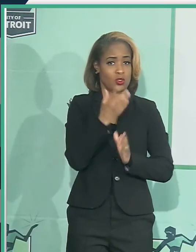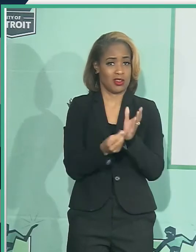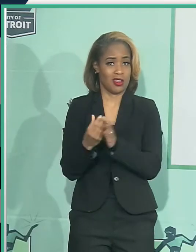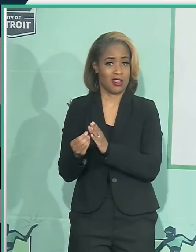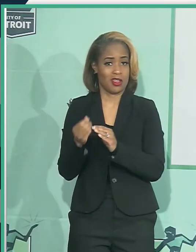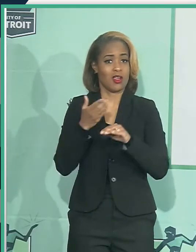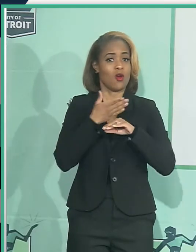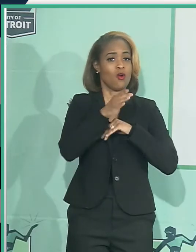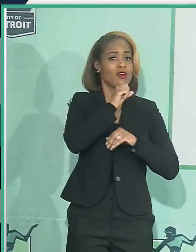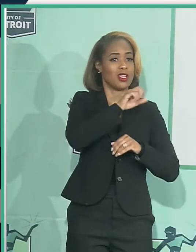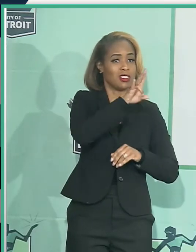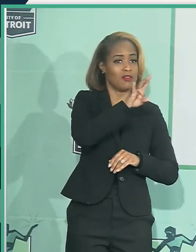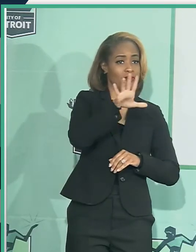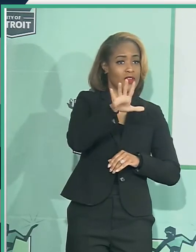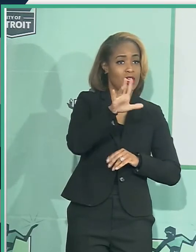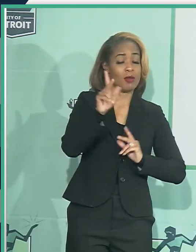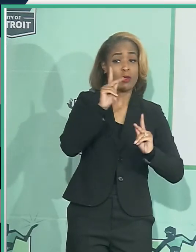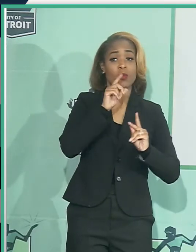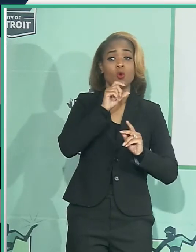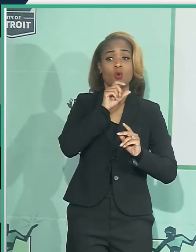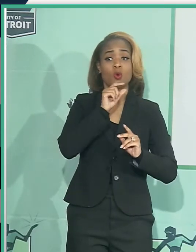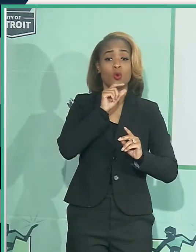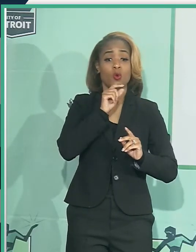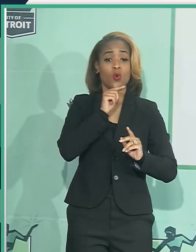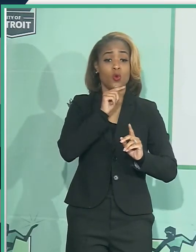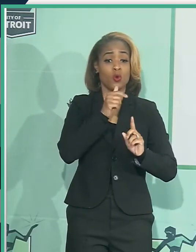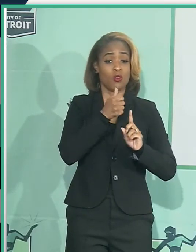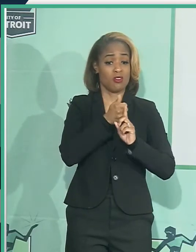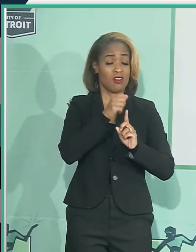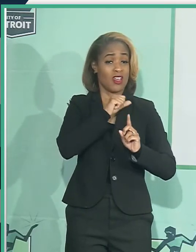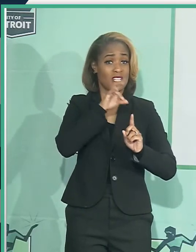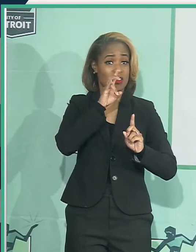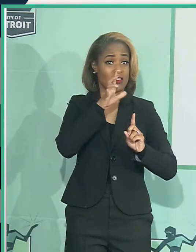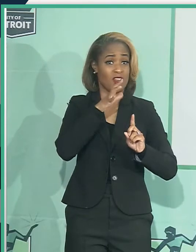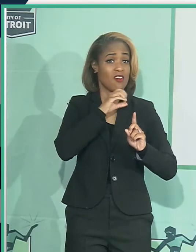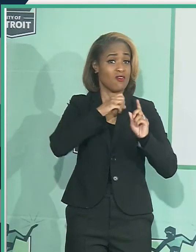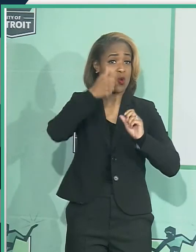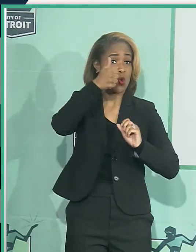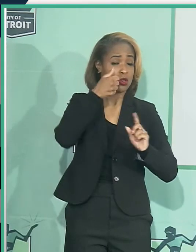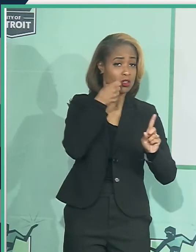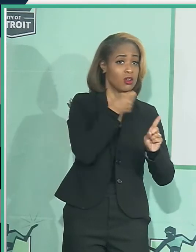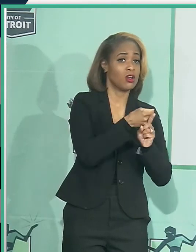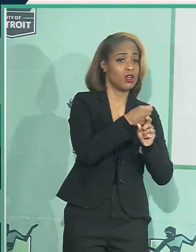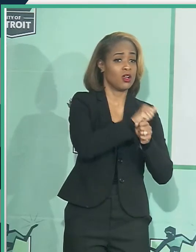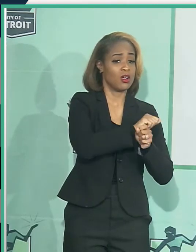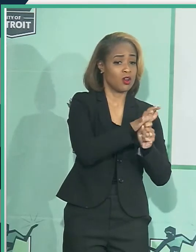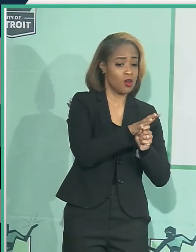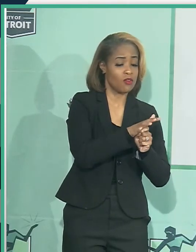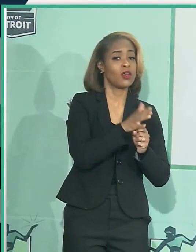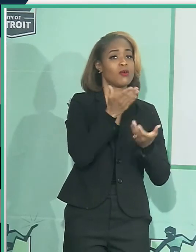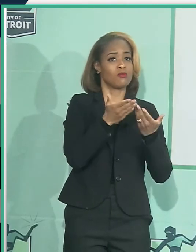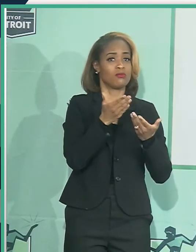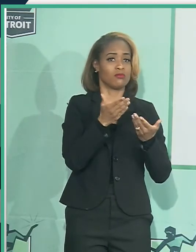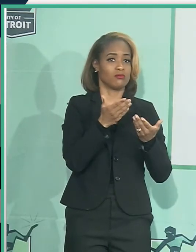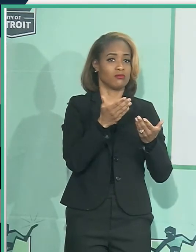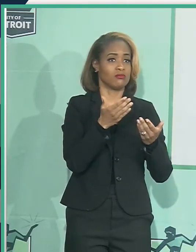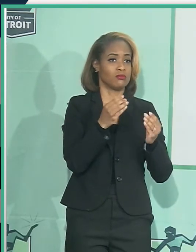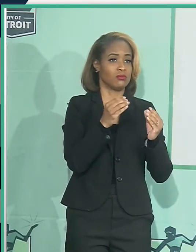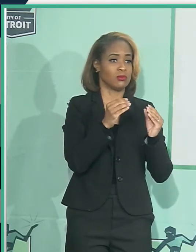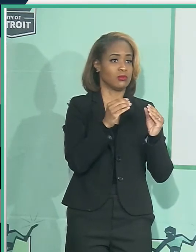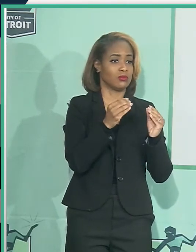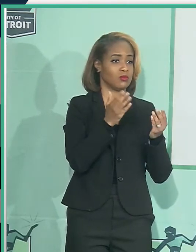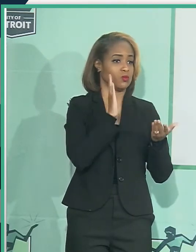over 75 who get COVID are far more likely to die than people over 65. People